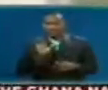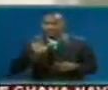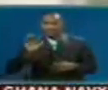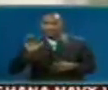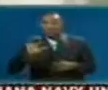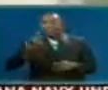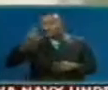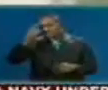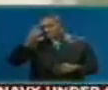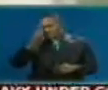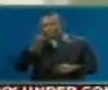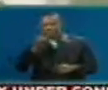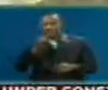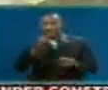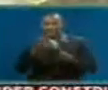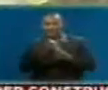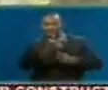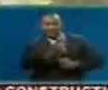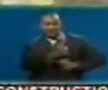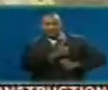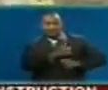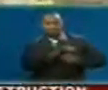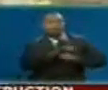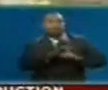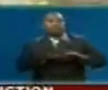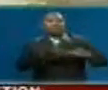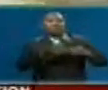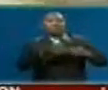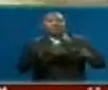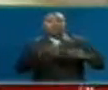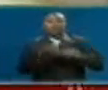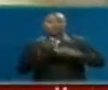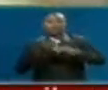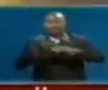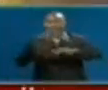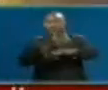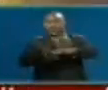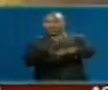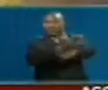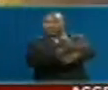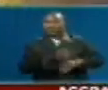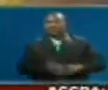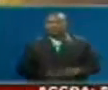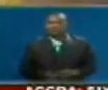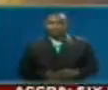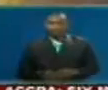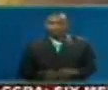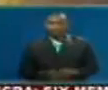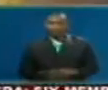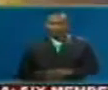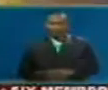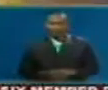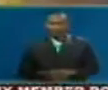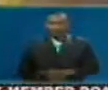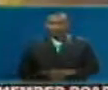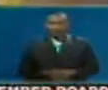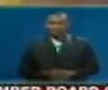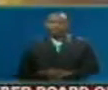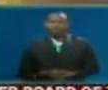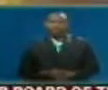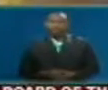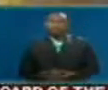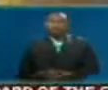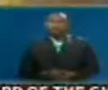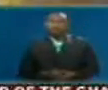between his government and that of the Ghana Armed Forces, which he hoped will grow from strength to strength. Even, you know, we are talking about oil